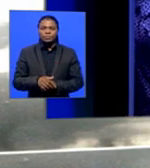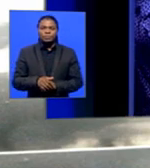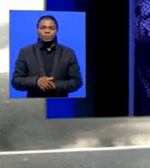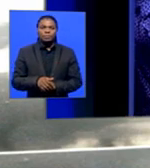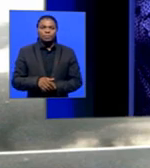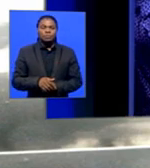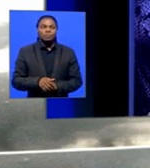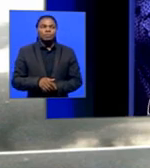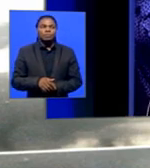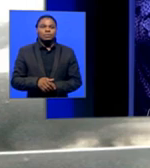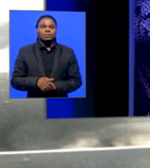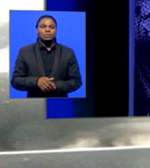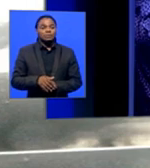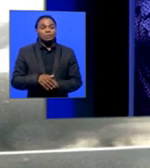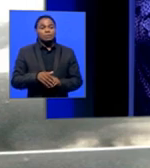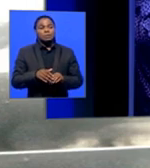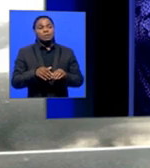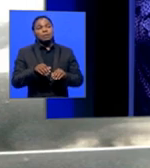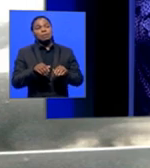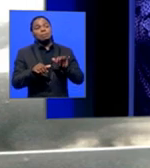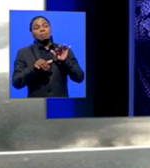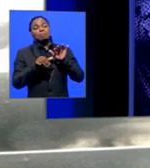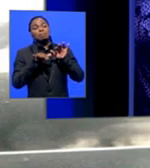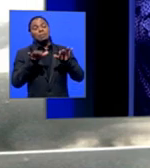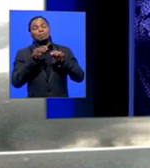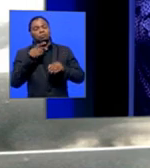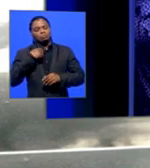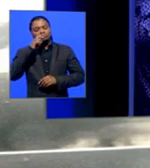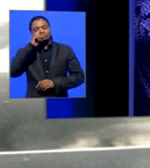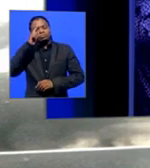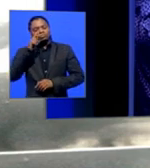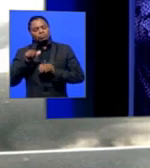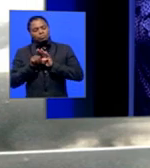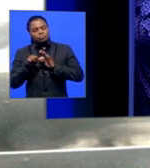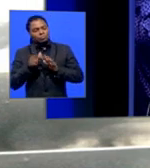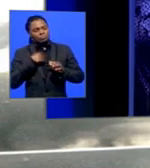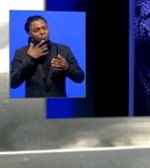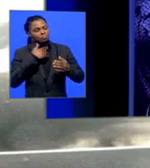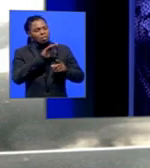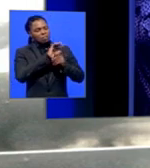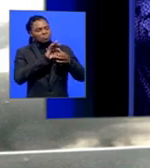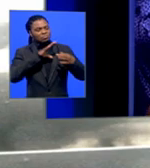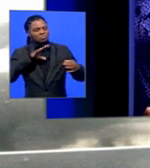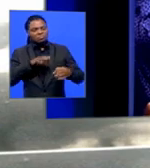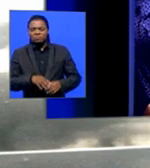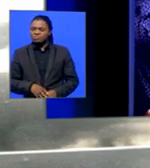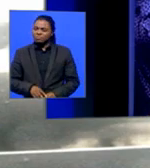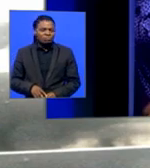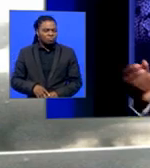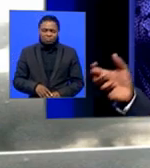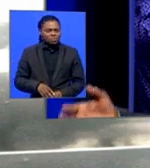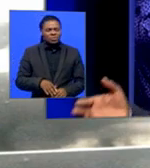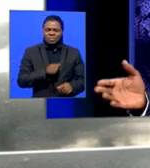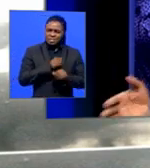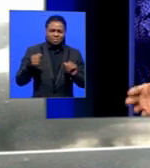they become important people, they become detached from their own their culture and their roots. Culture. He was never detached. No,